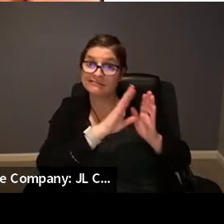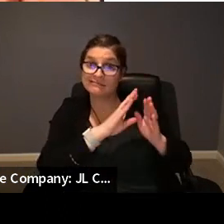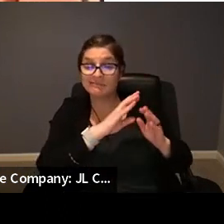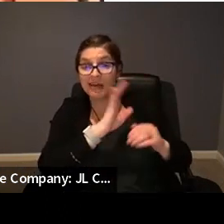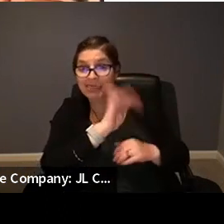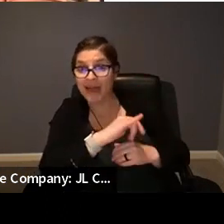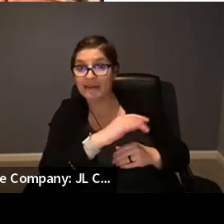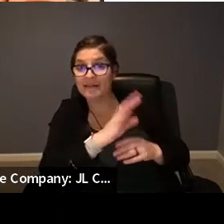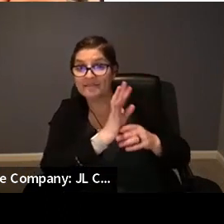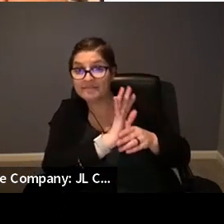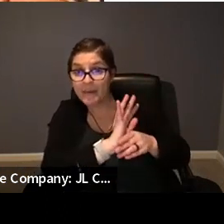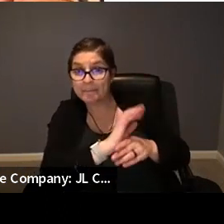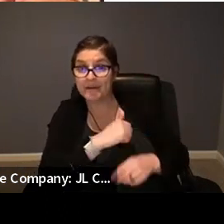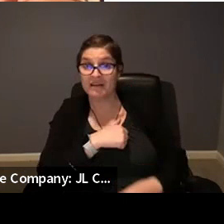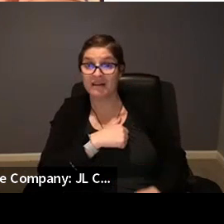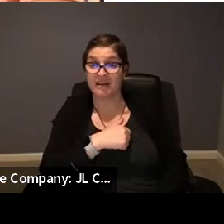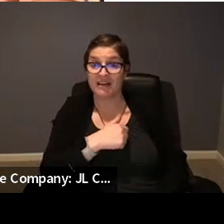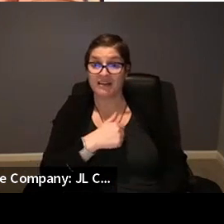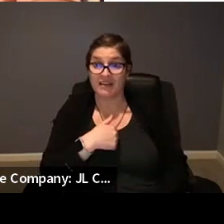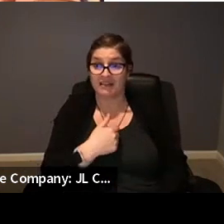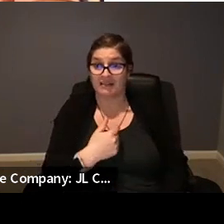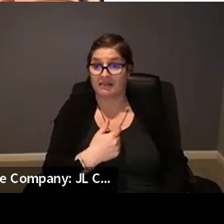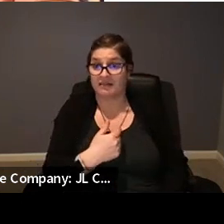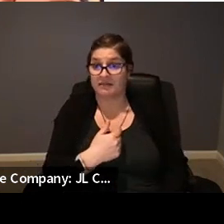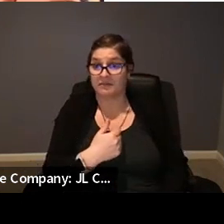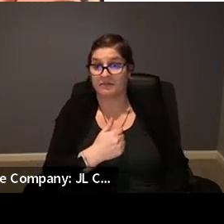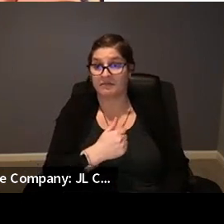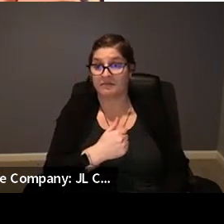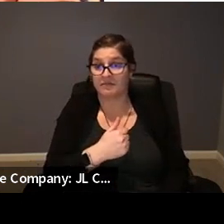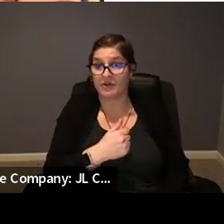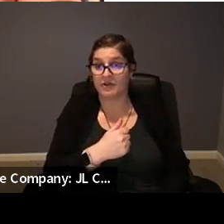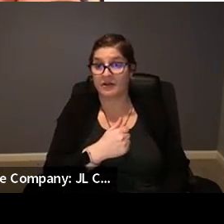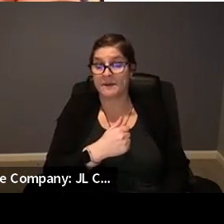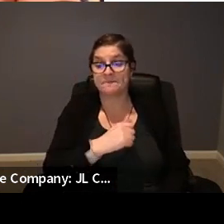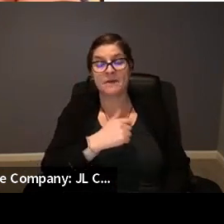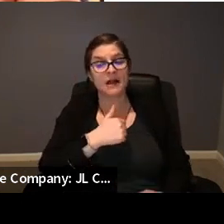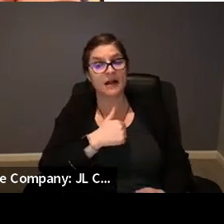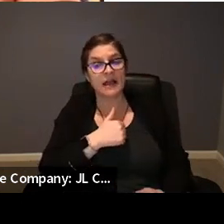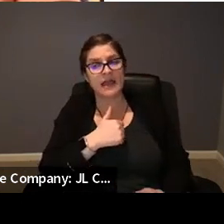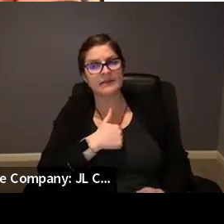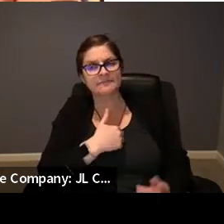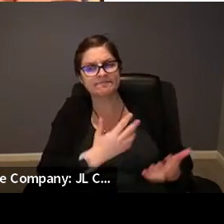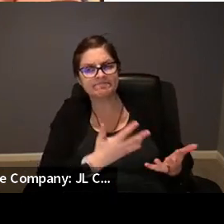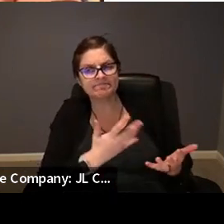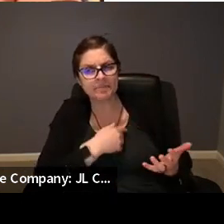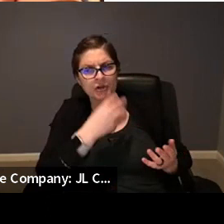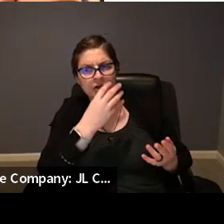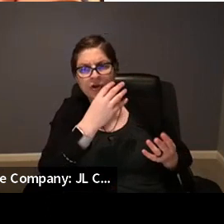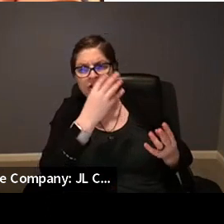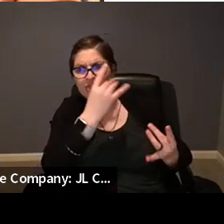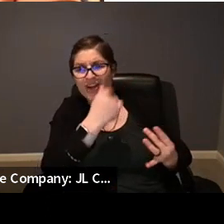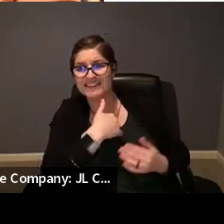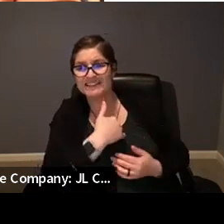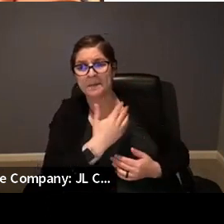are better dead than disabled. I immediately downloaded the book and read it, and threw it, you